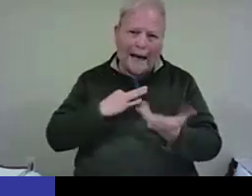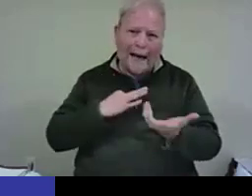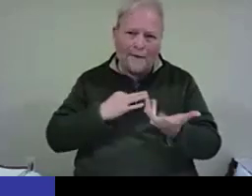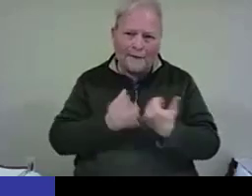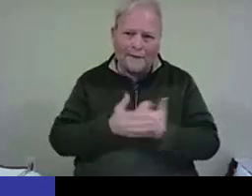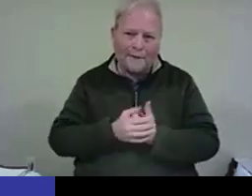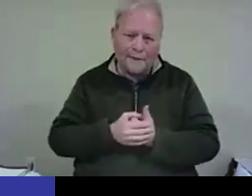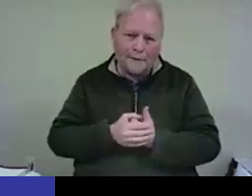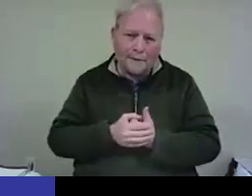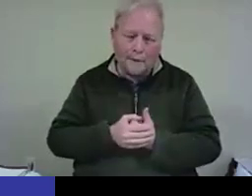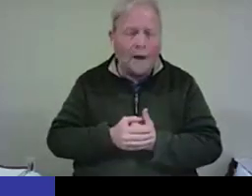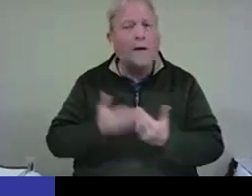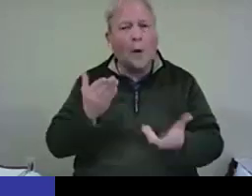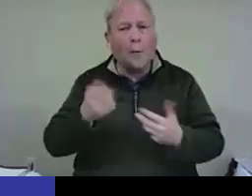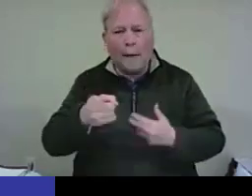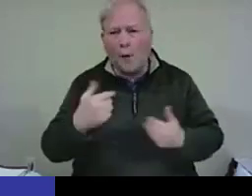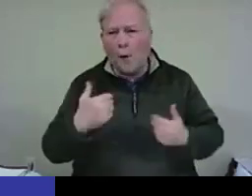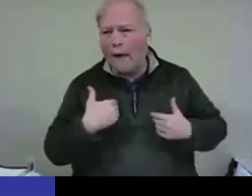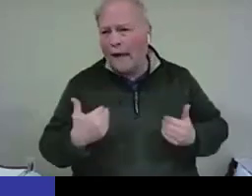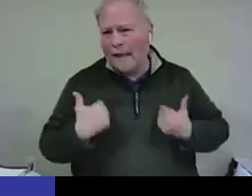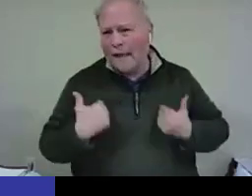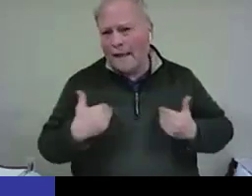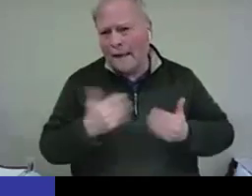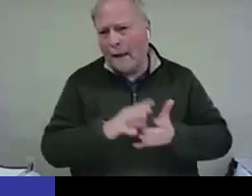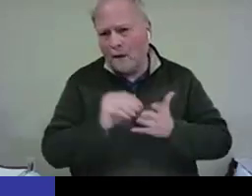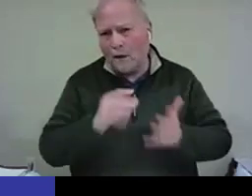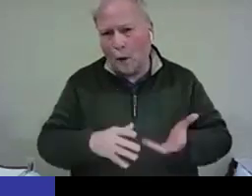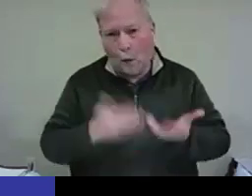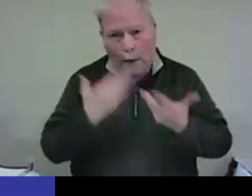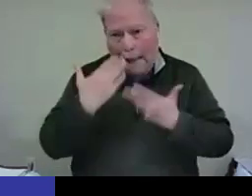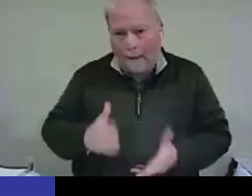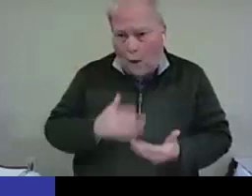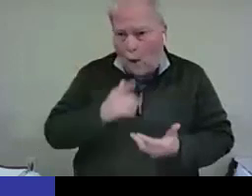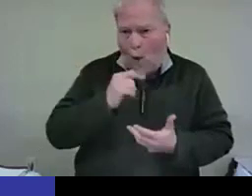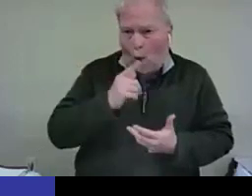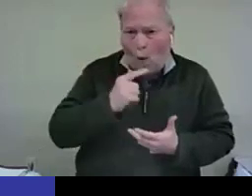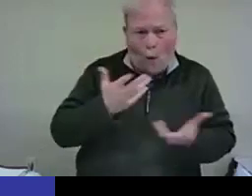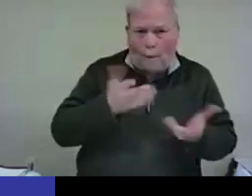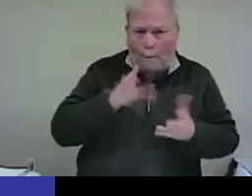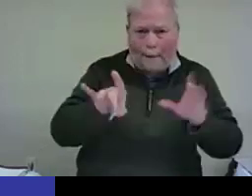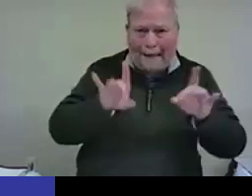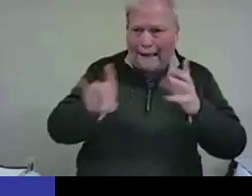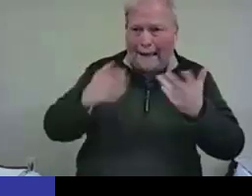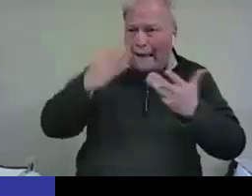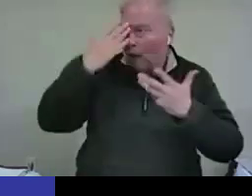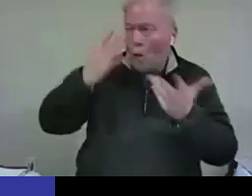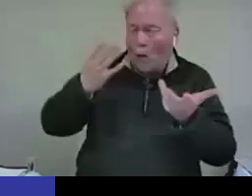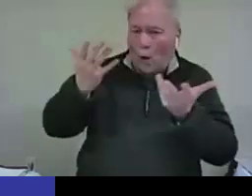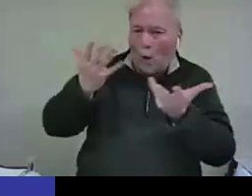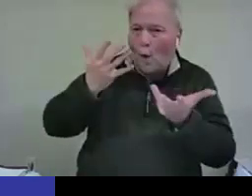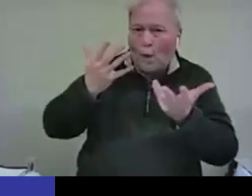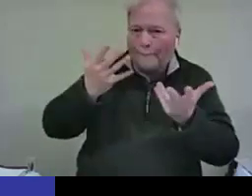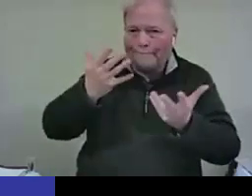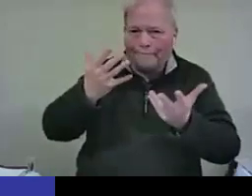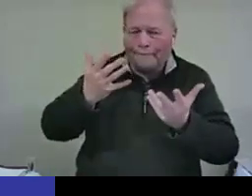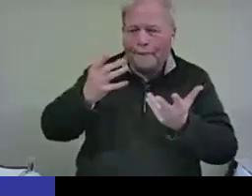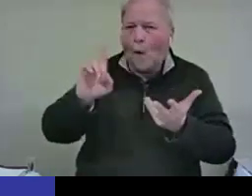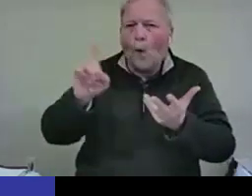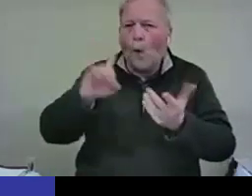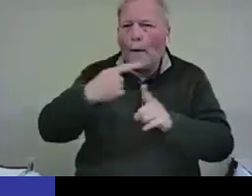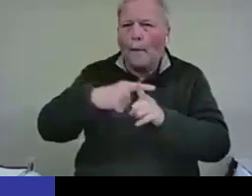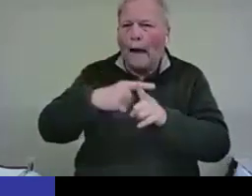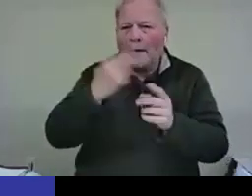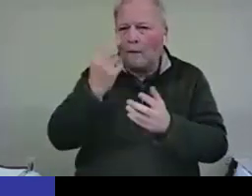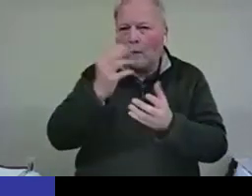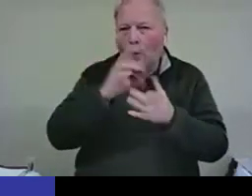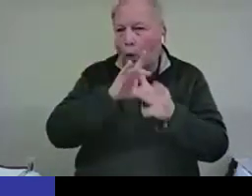who isn't able to identify a staff member that they have a positive relationship for various reasons,